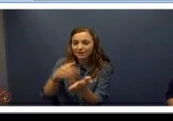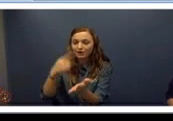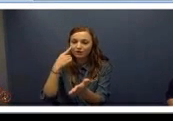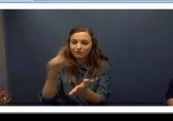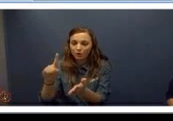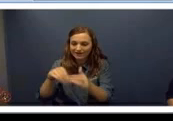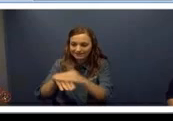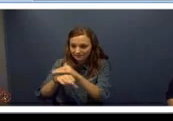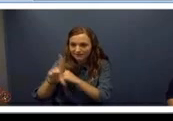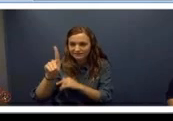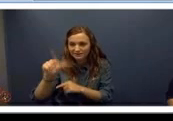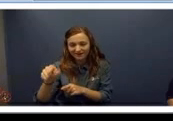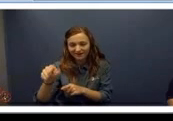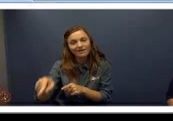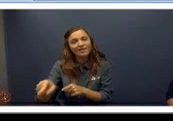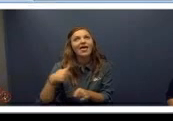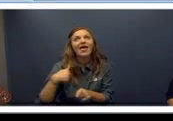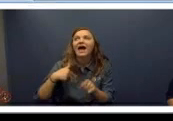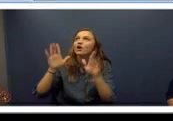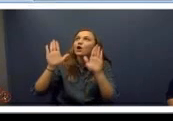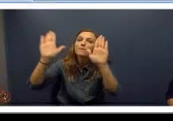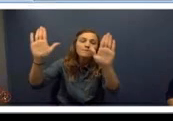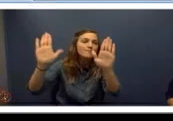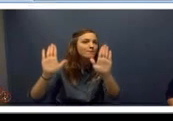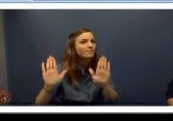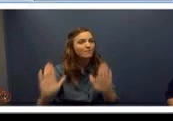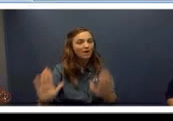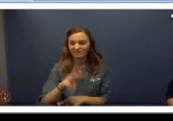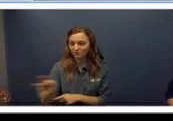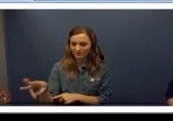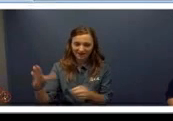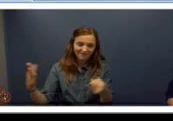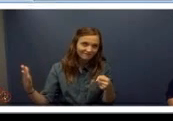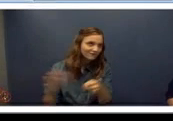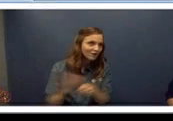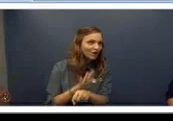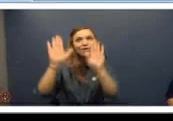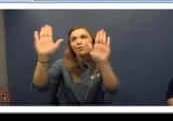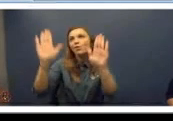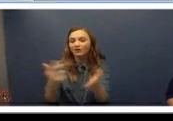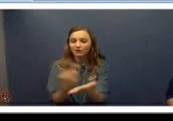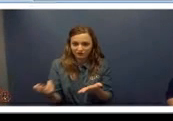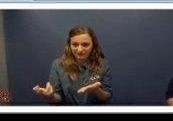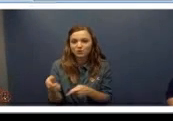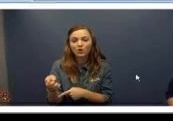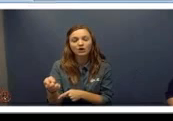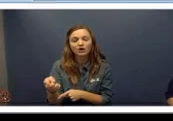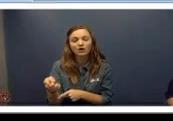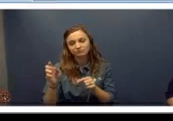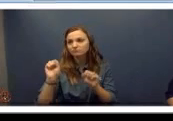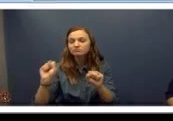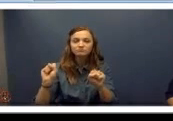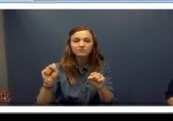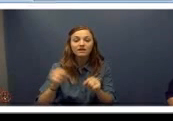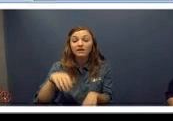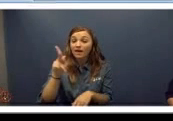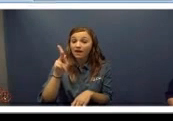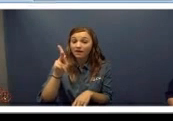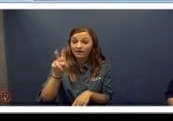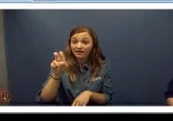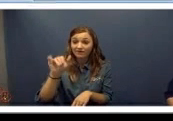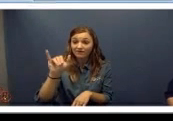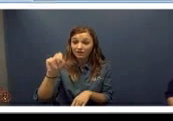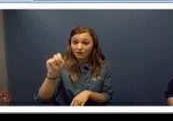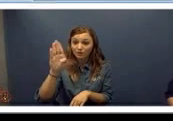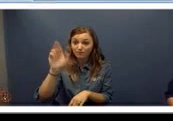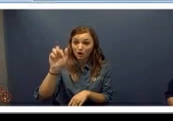for Accessible Technology, and I might add they have an absolutely marvelous website full of wonderful resources.